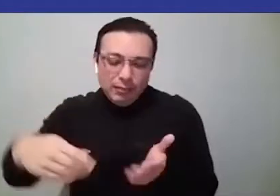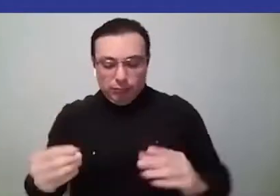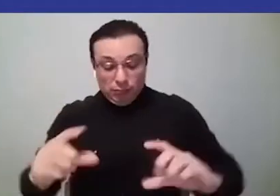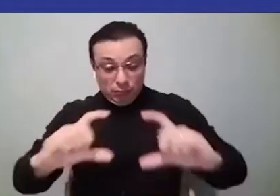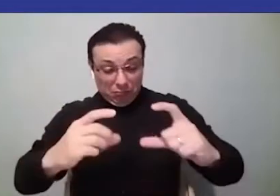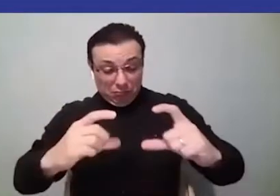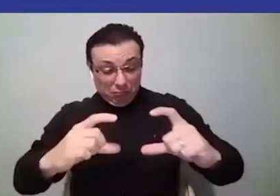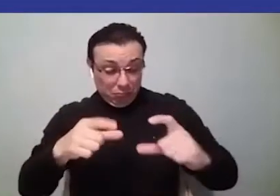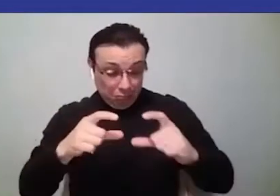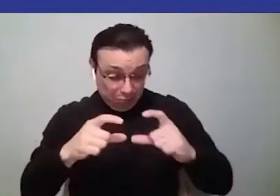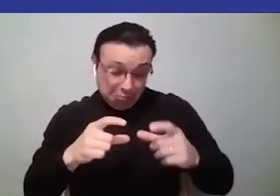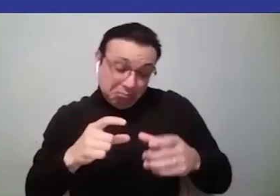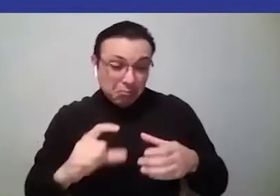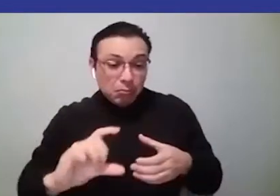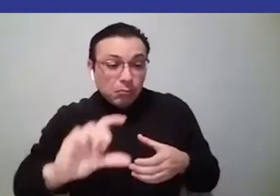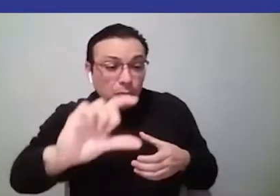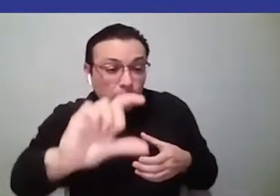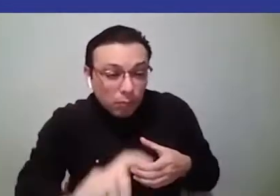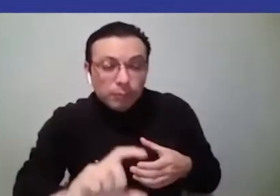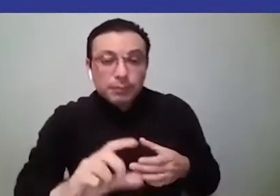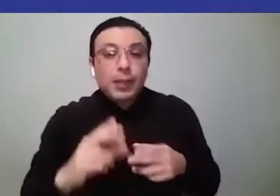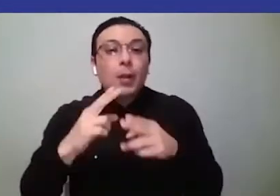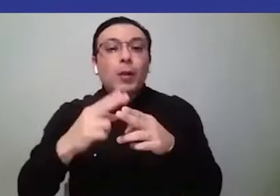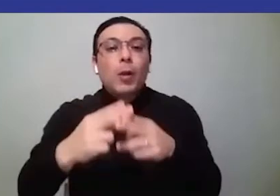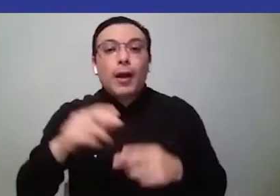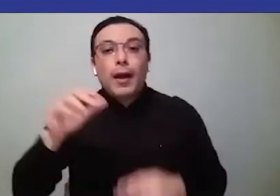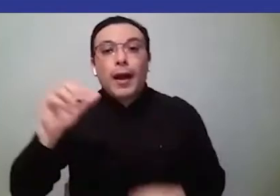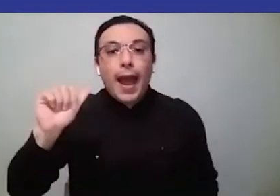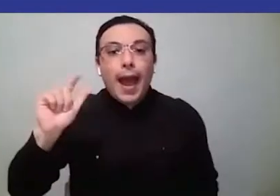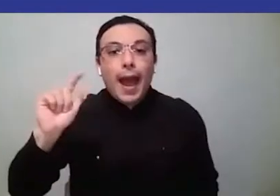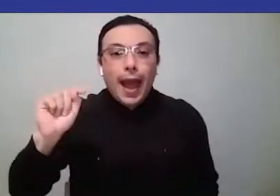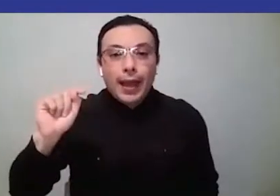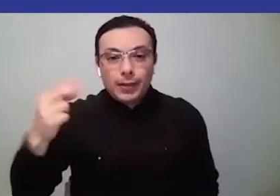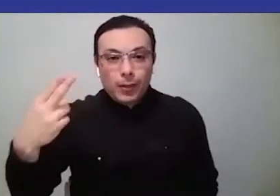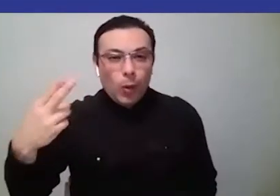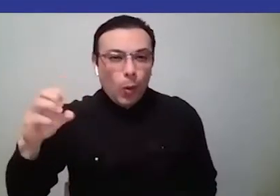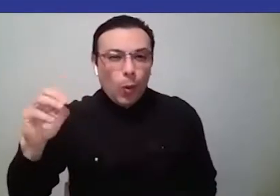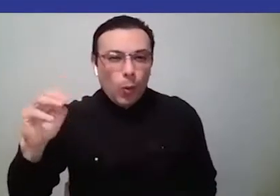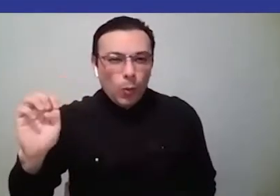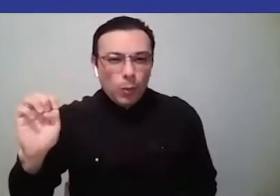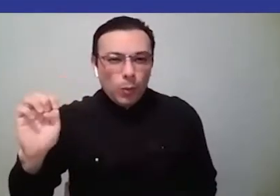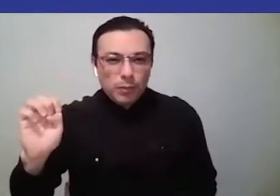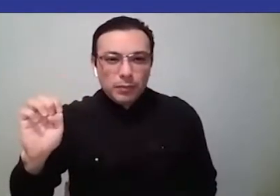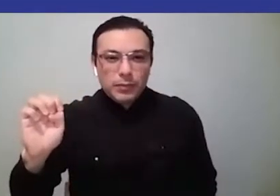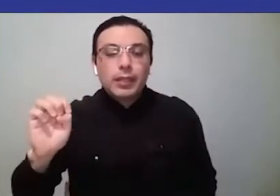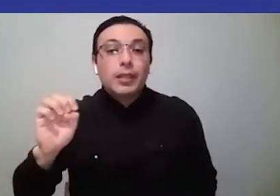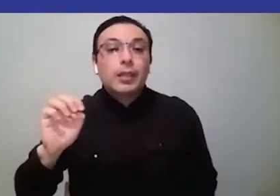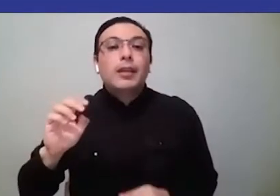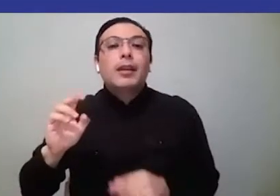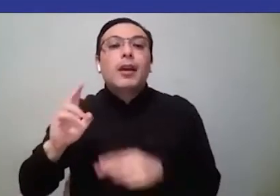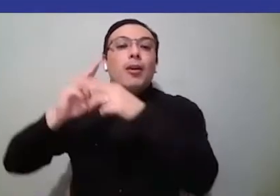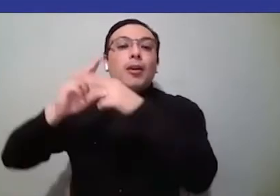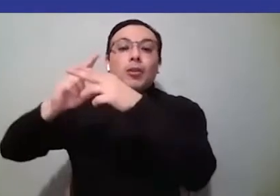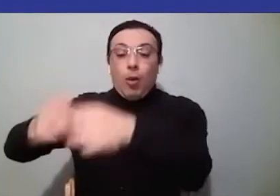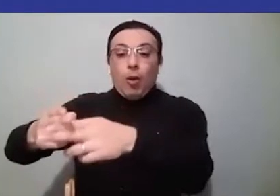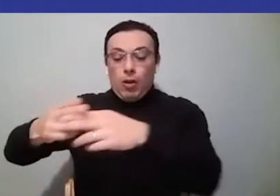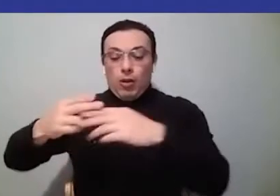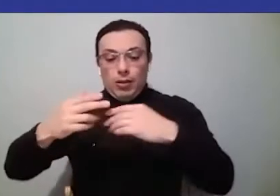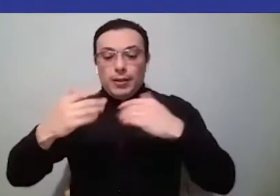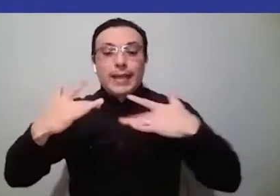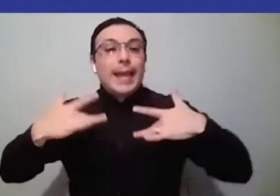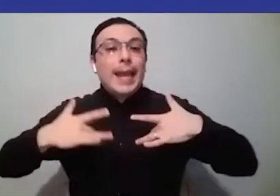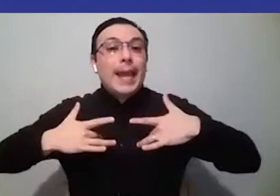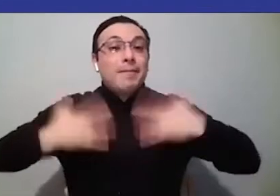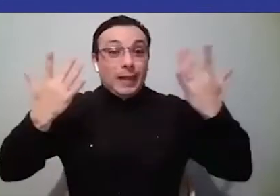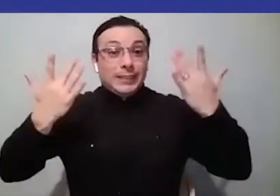it was from an at-home. That's what the Lesbian Her Story Archives calls their events that occur at the archives, just like the Lesbian